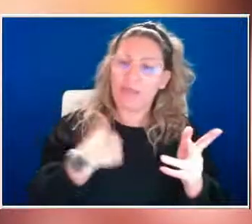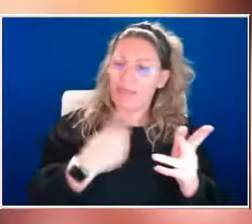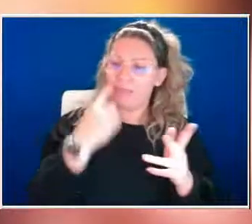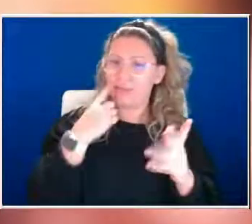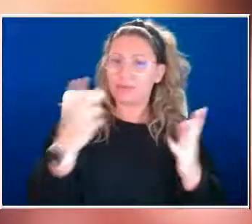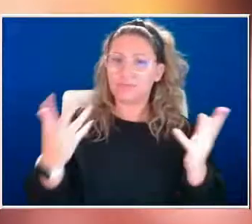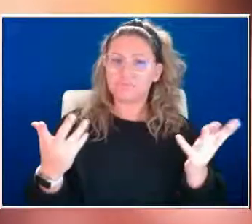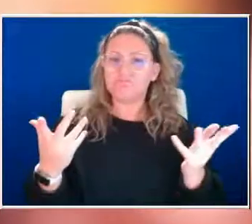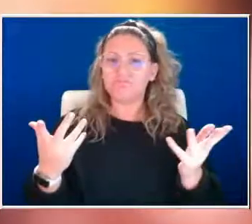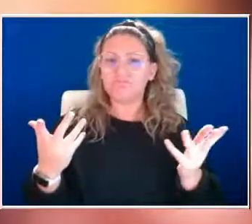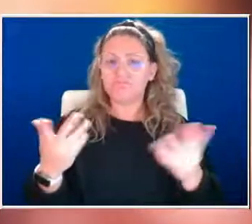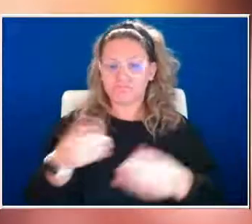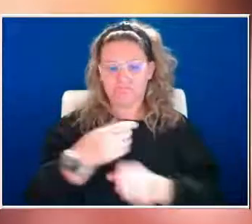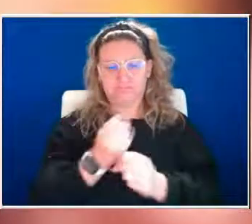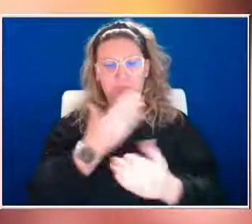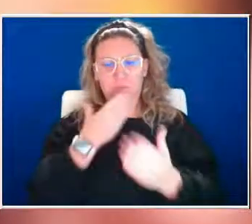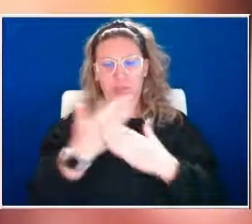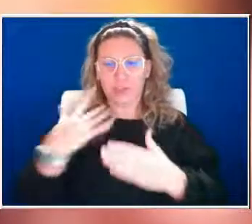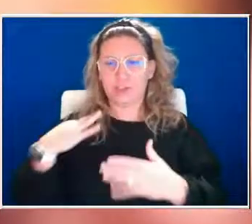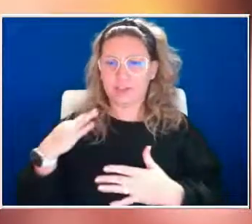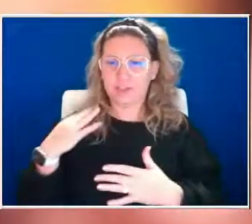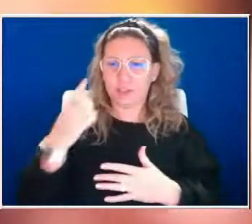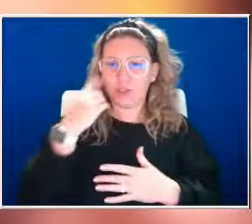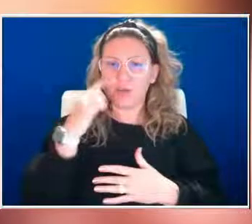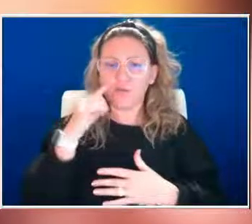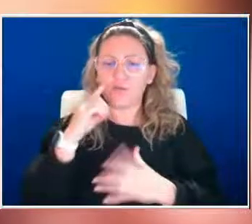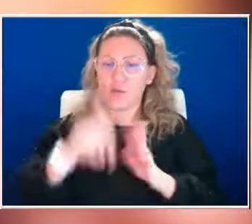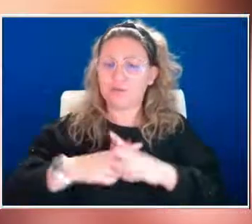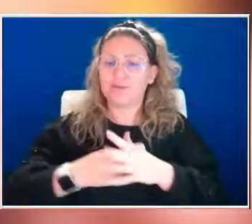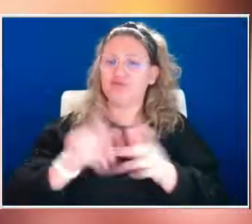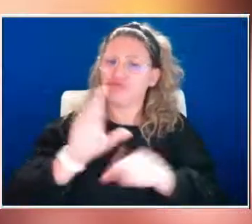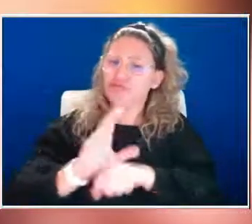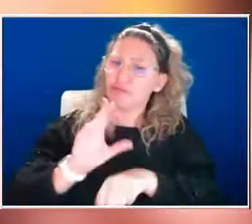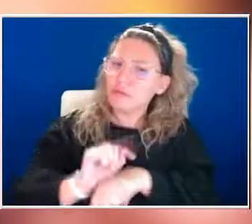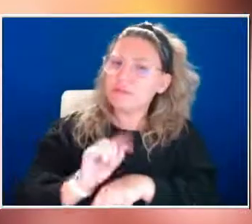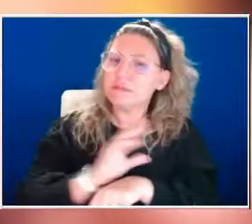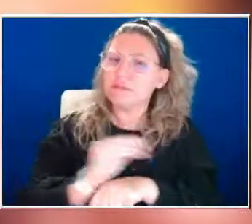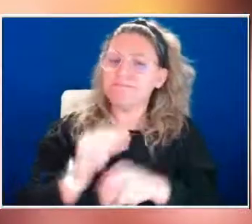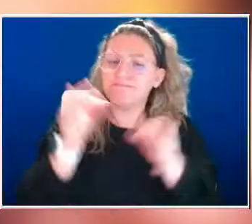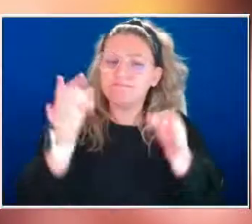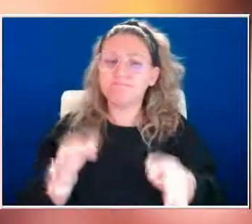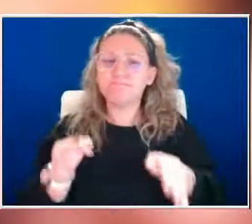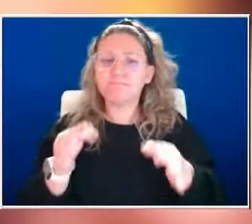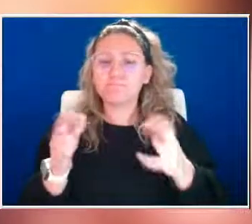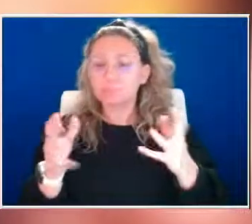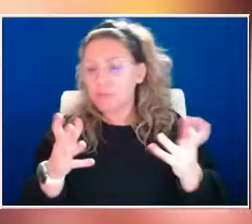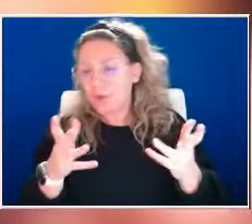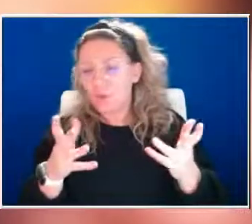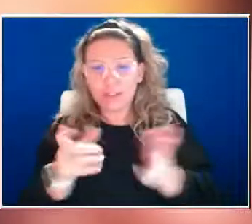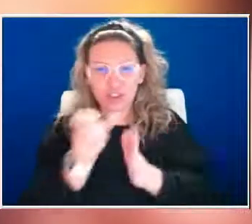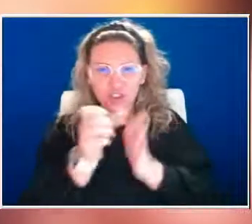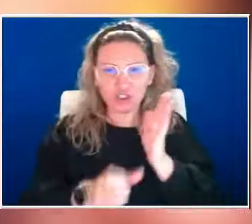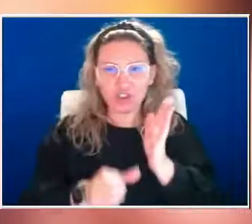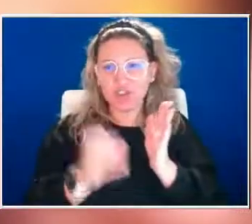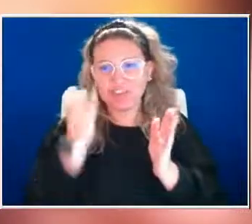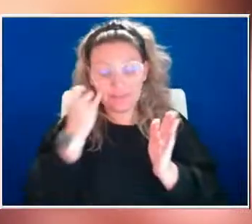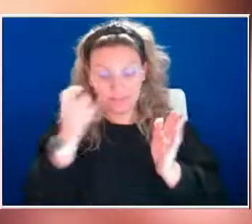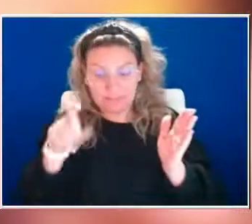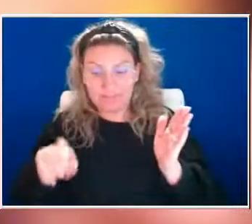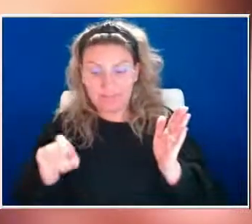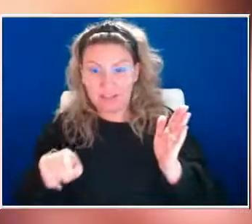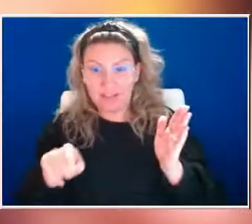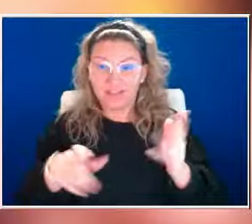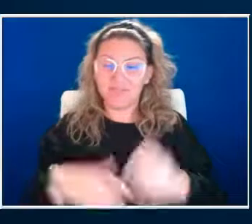are who make good candidates at least for initial consultation, then determining, what surgeries, if necessary, are